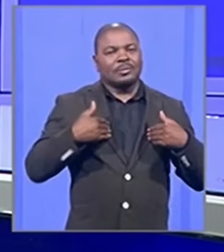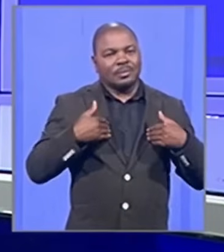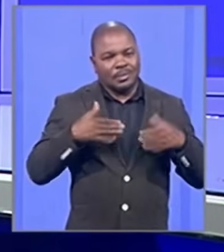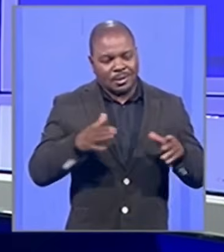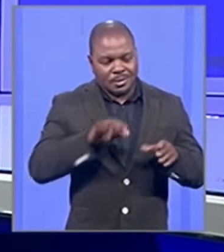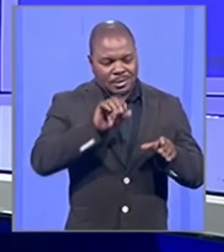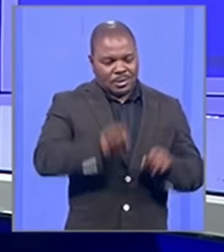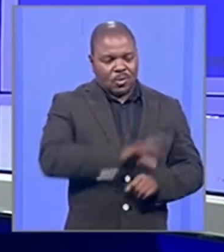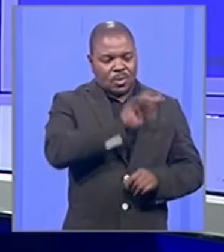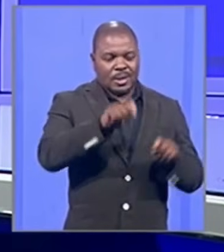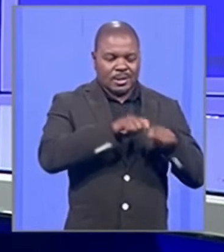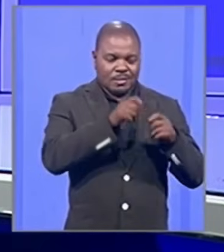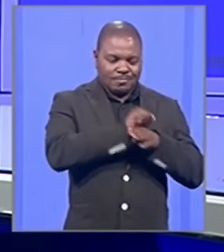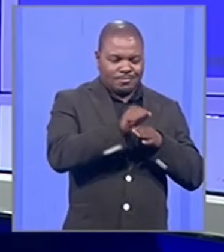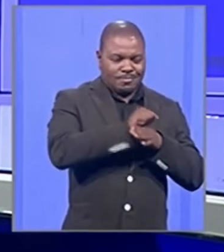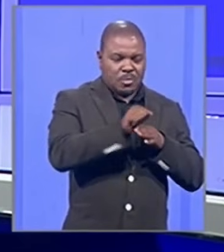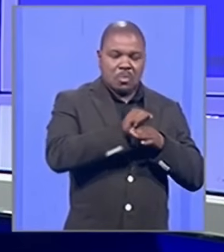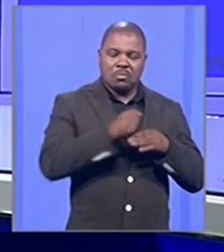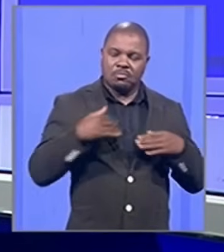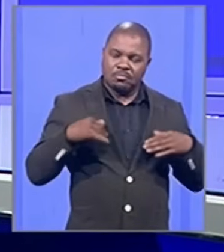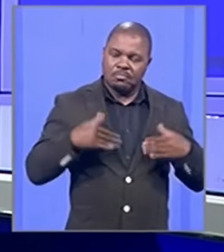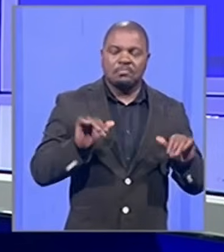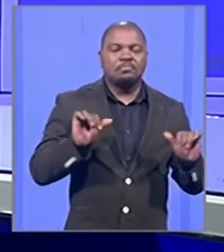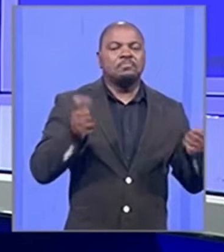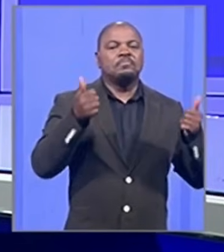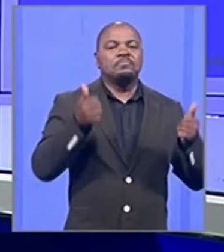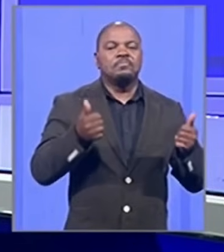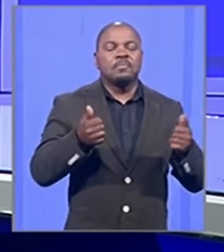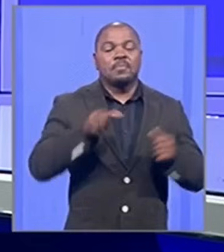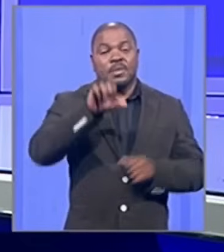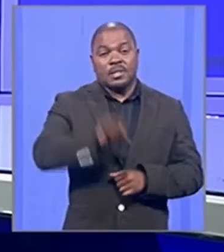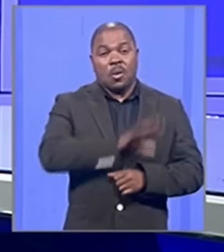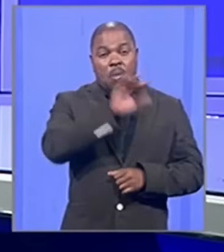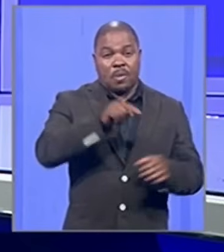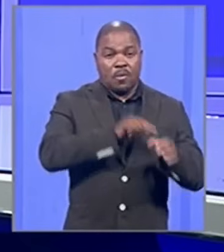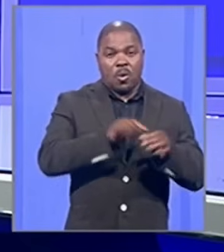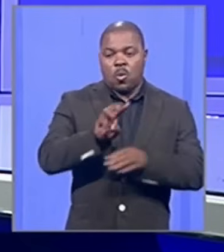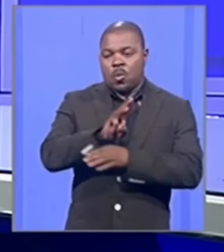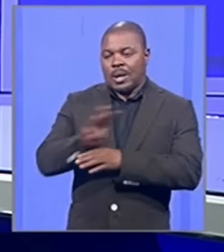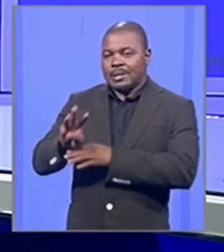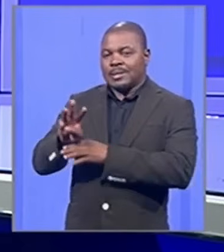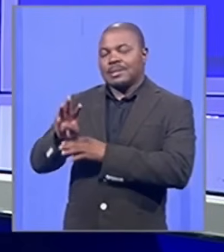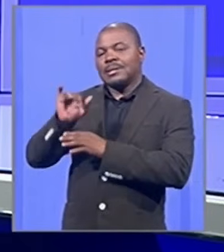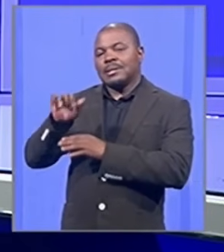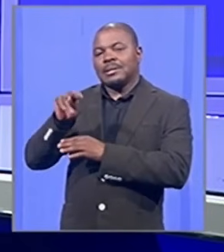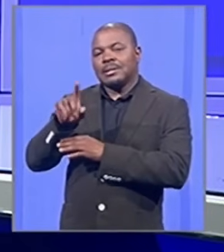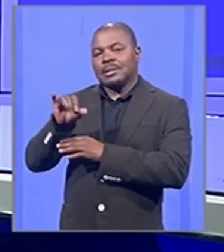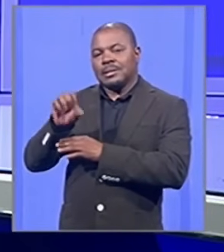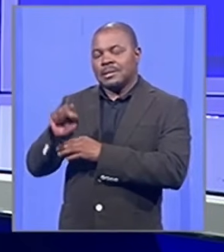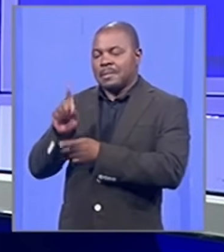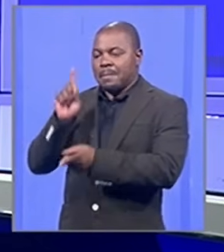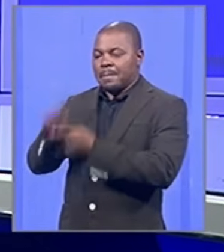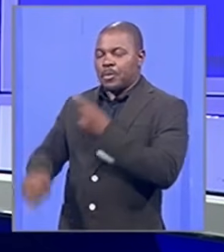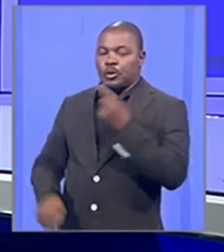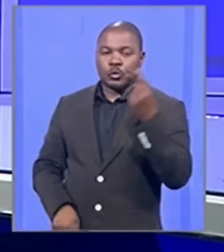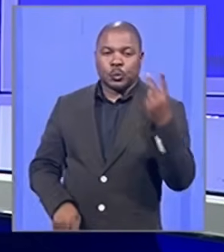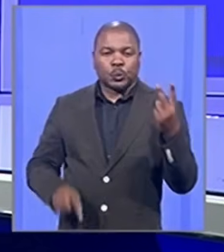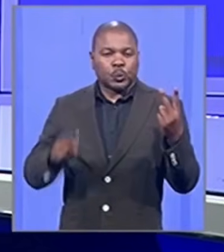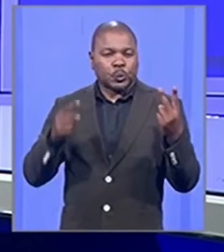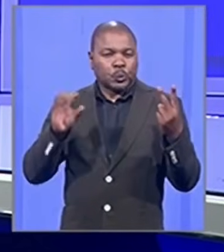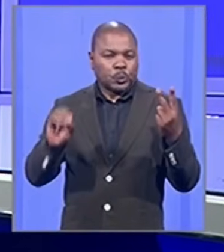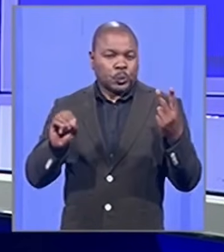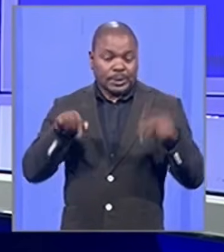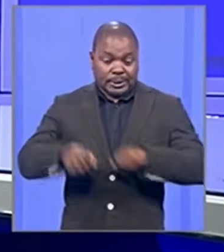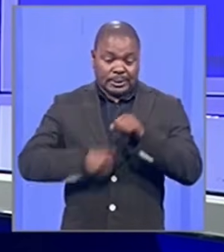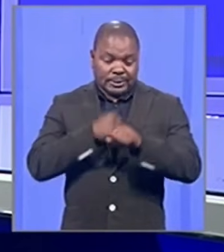sa Afrika Borwa ka manontlhotlho. Afrika Borwa e fentse West Indies ka 2-0 go sa le gale